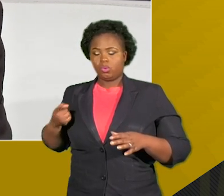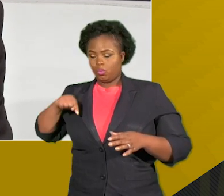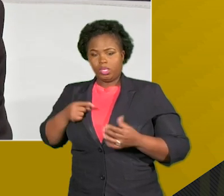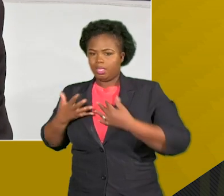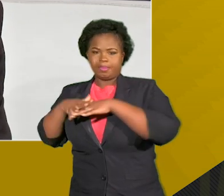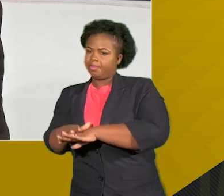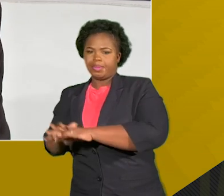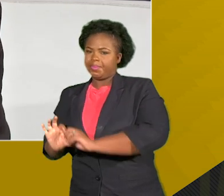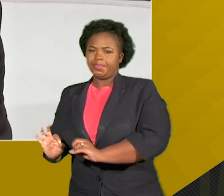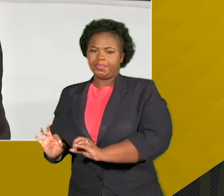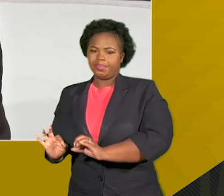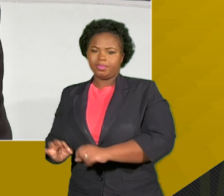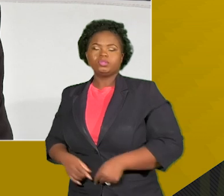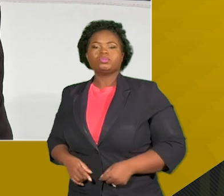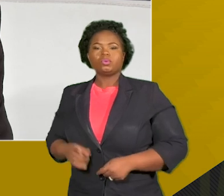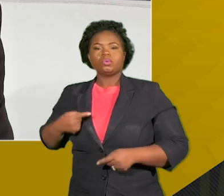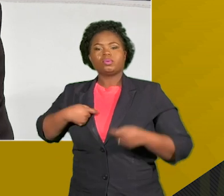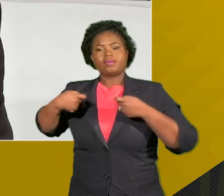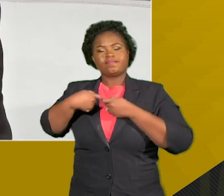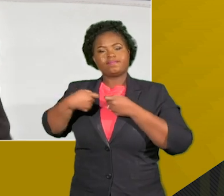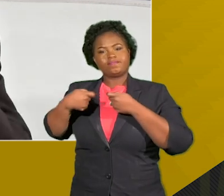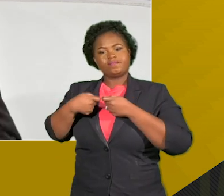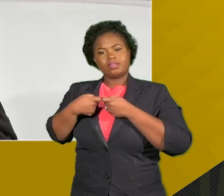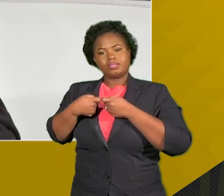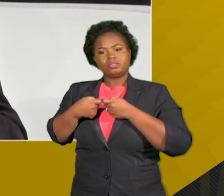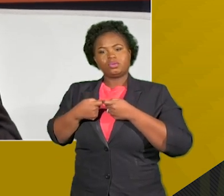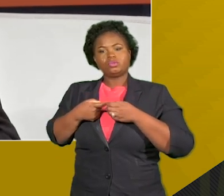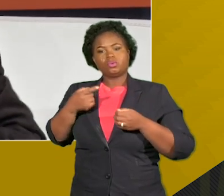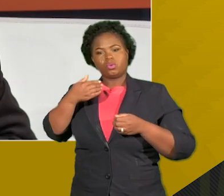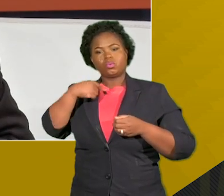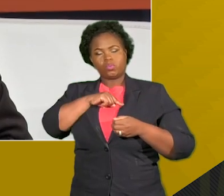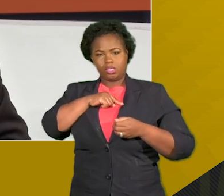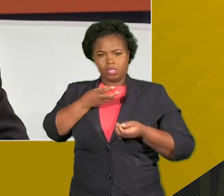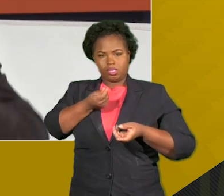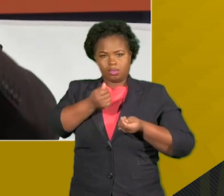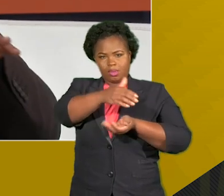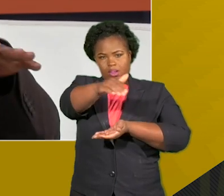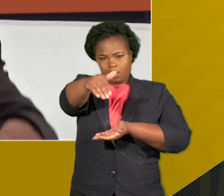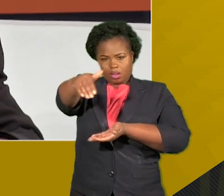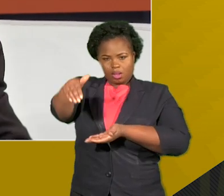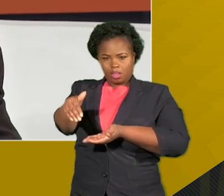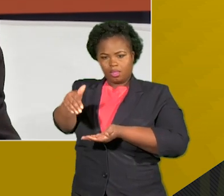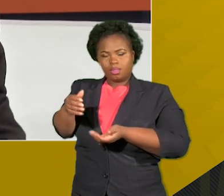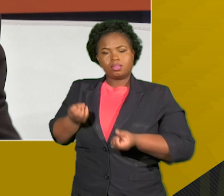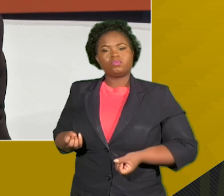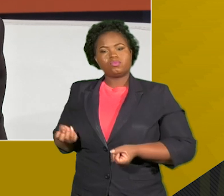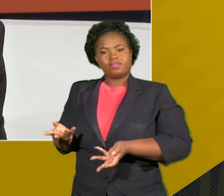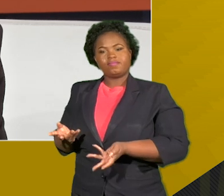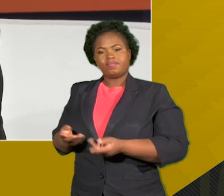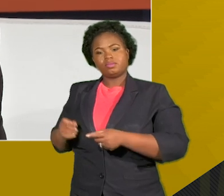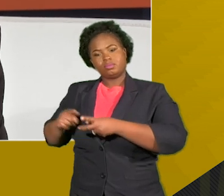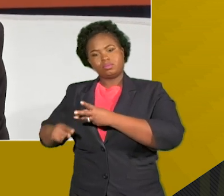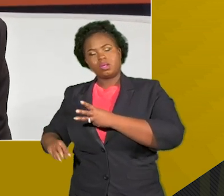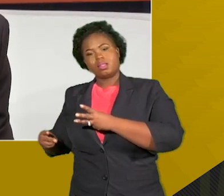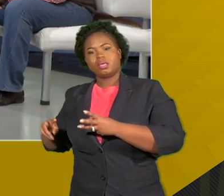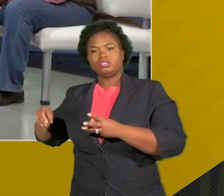ground, we are a funding organization. I see. So we are the ones that raise funds to provide funding to NGOs on the